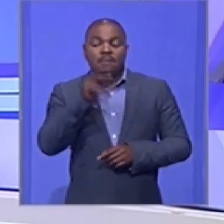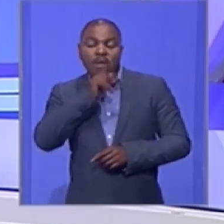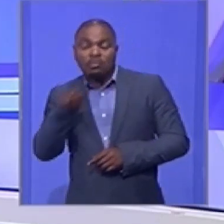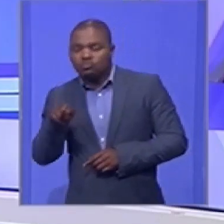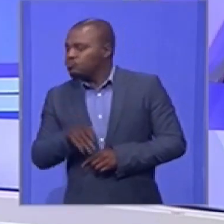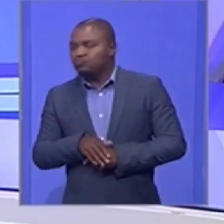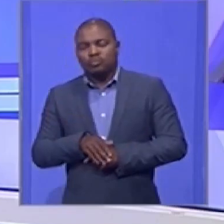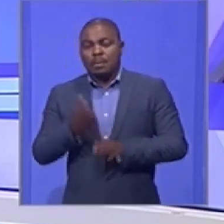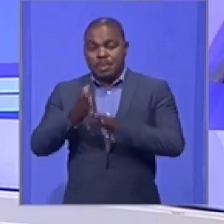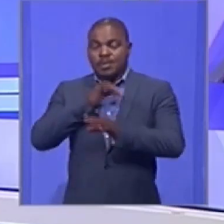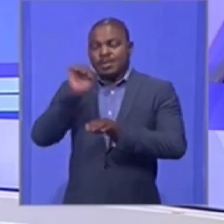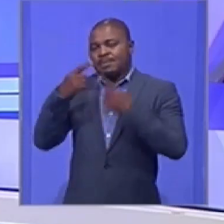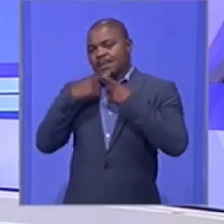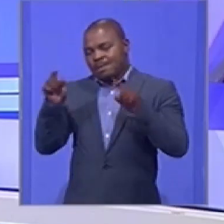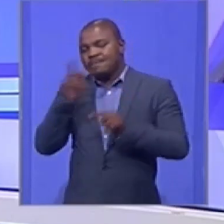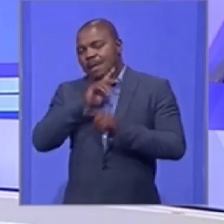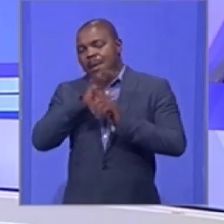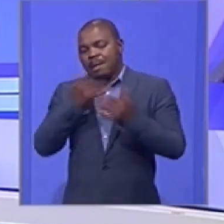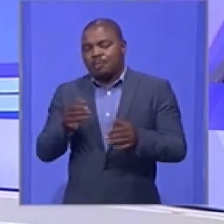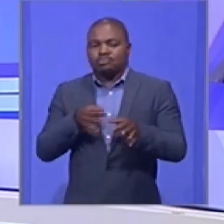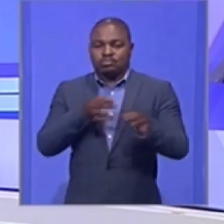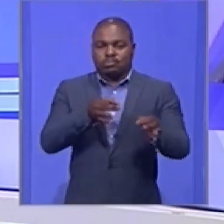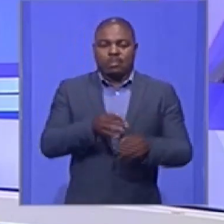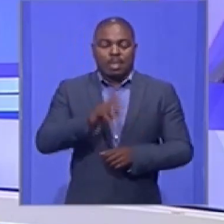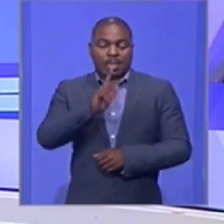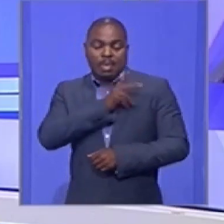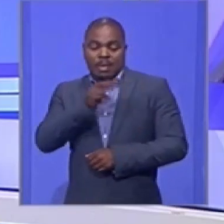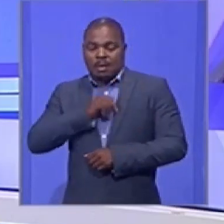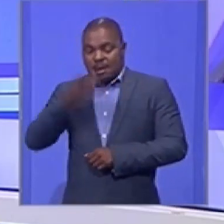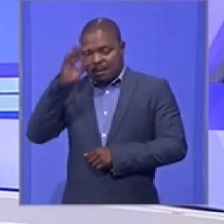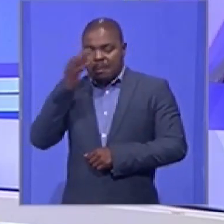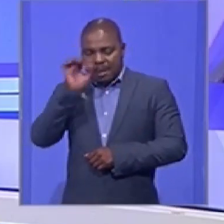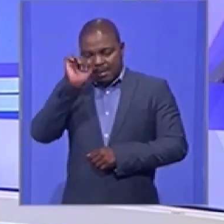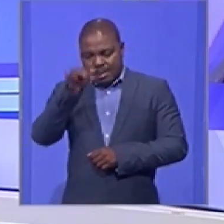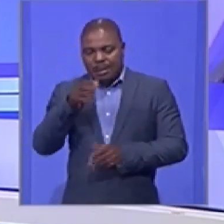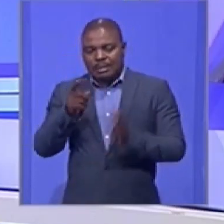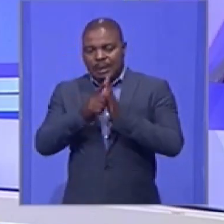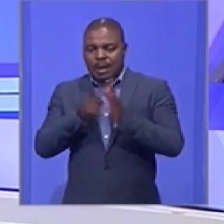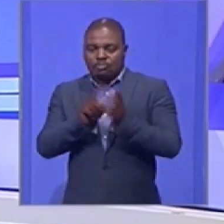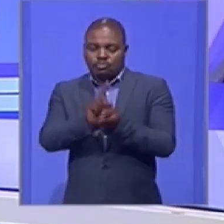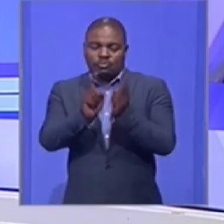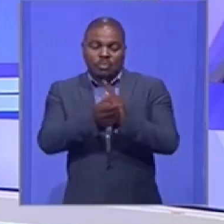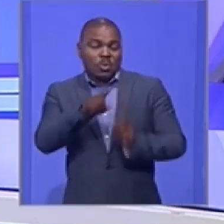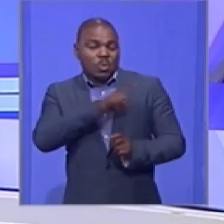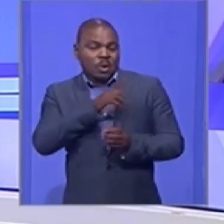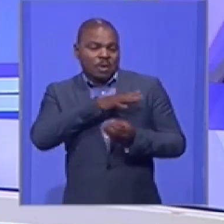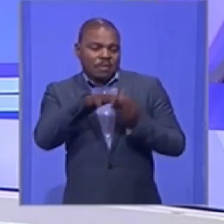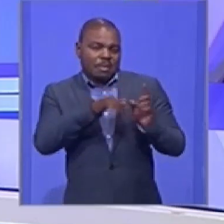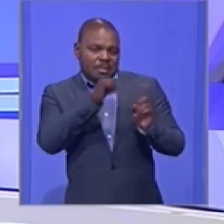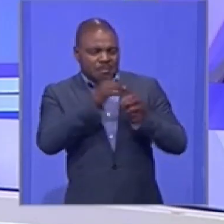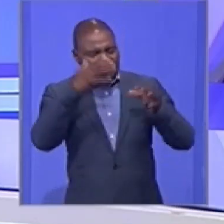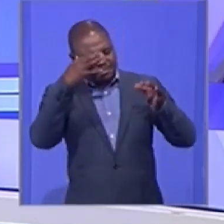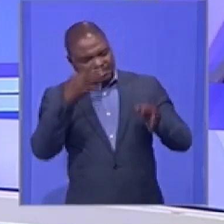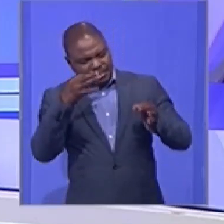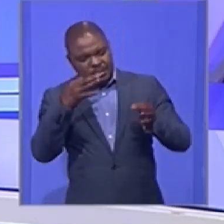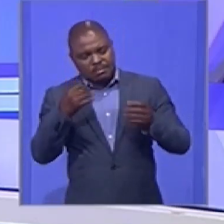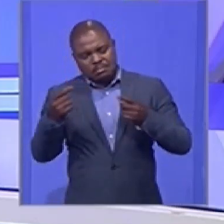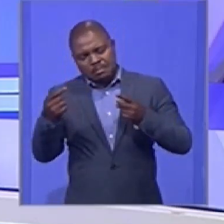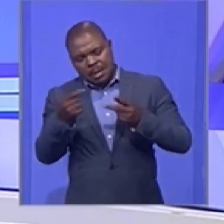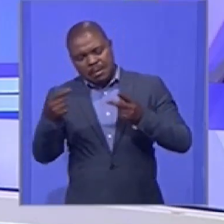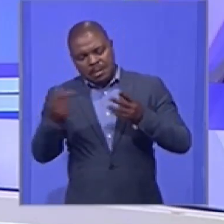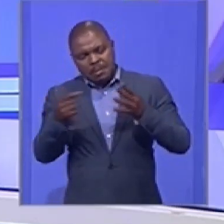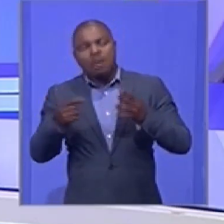sa le gale. Puso ya KwaZulu-Natal ya re letlha leno le fetotswe morago ga gore lelapa la ga Buthelezi le swetse go tsaya merero